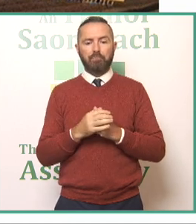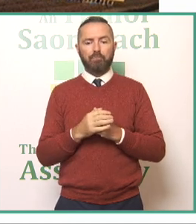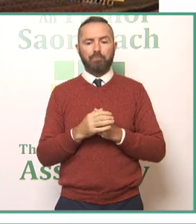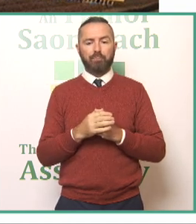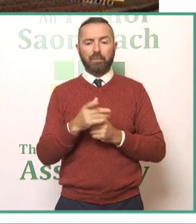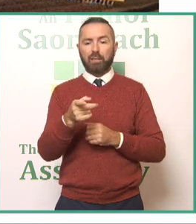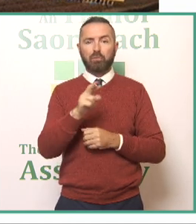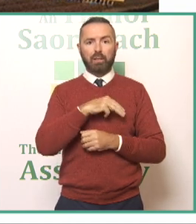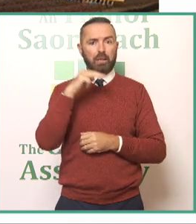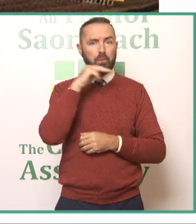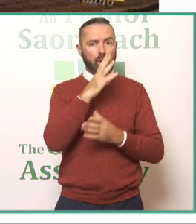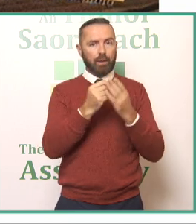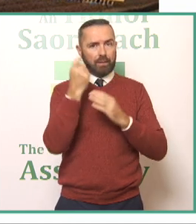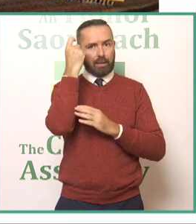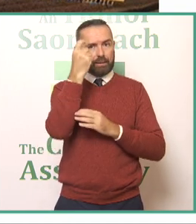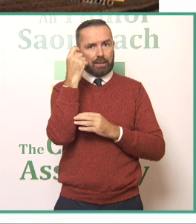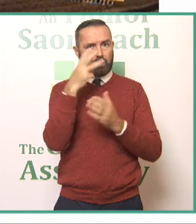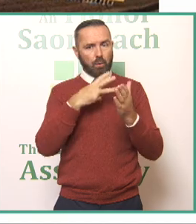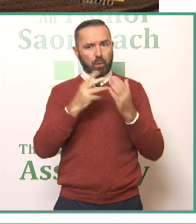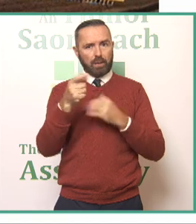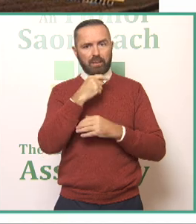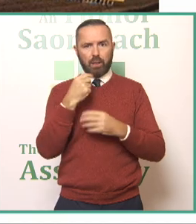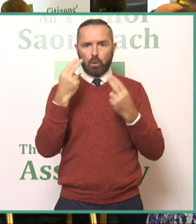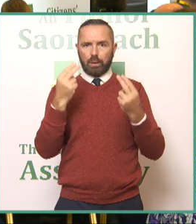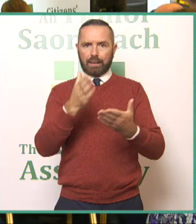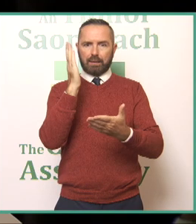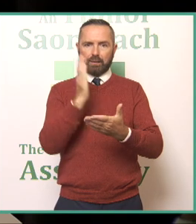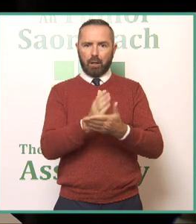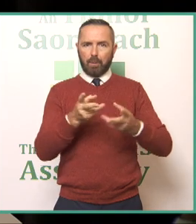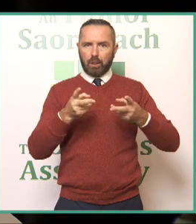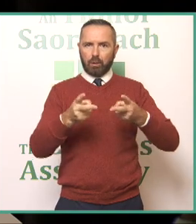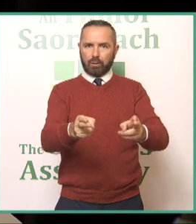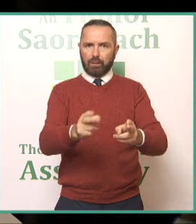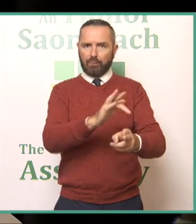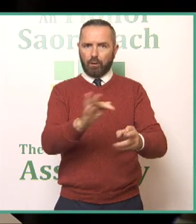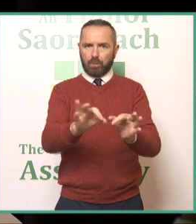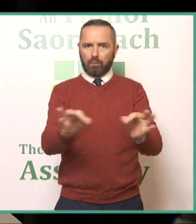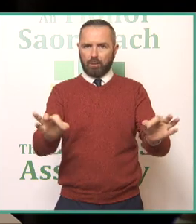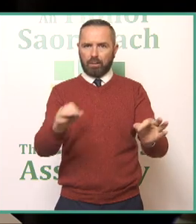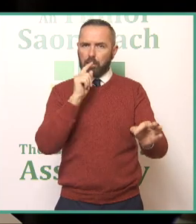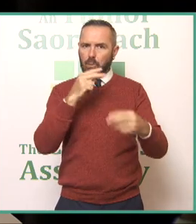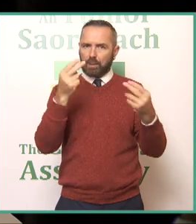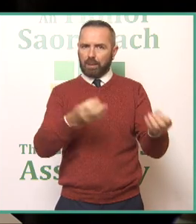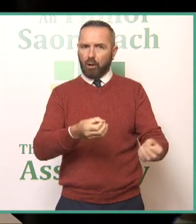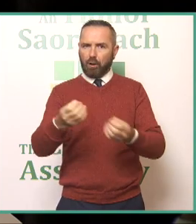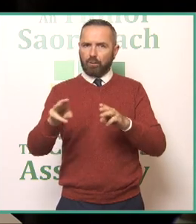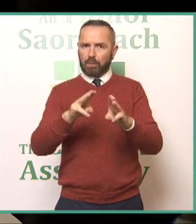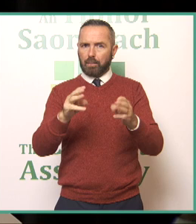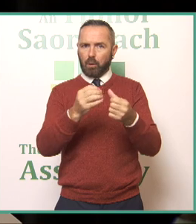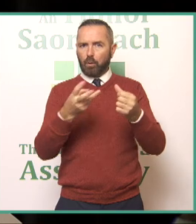that's a really important consideration when we start saying we need to stop cutting peat. But we need to offer these people an